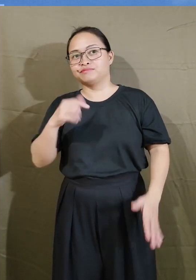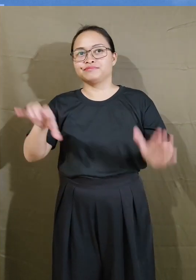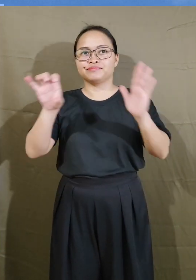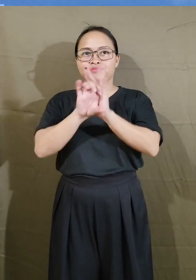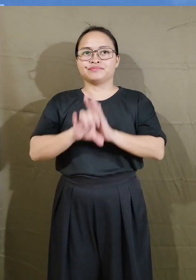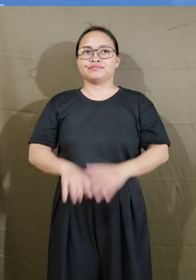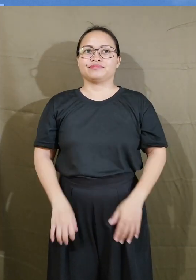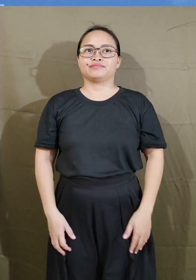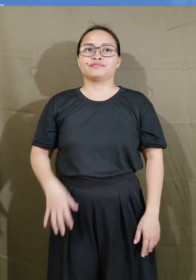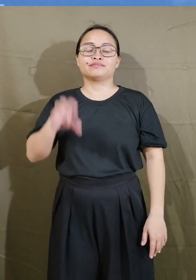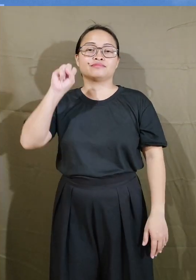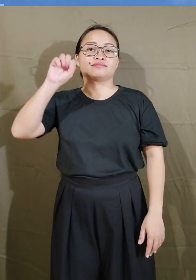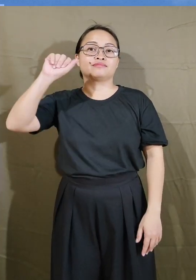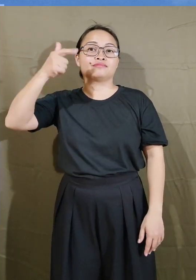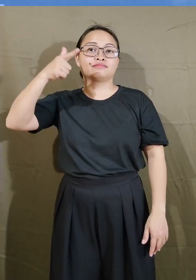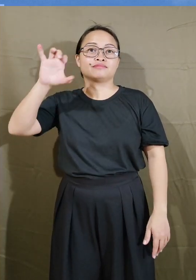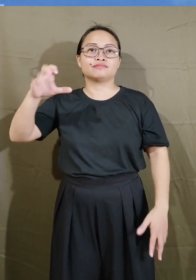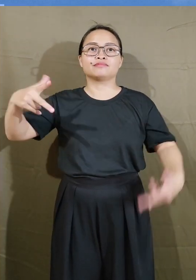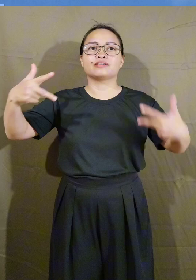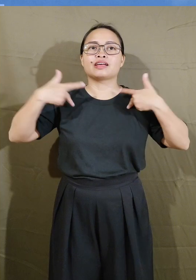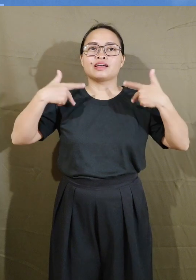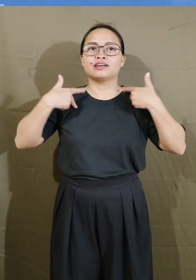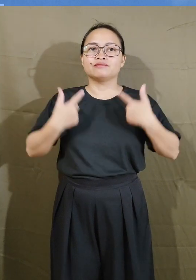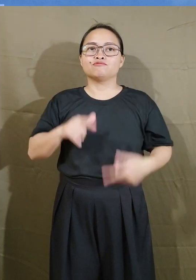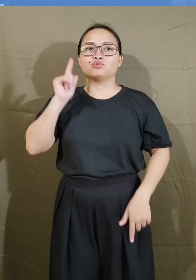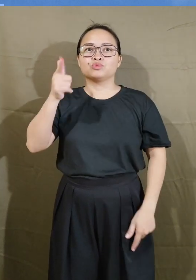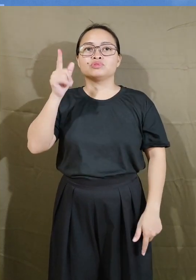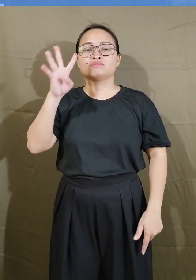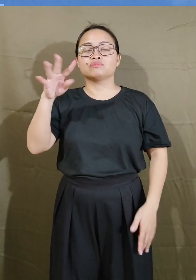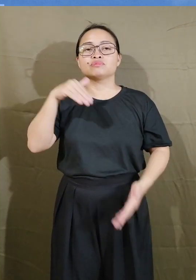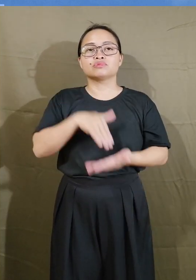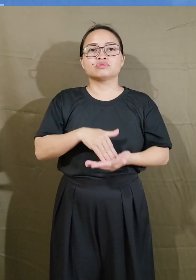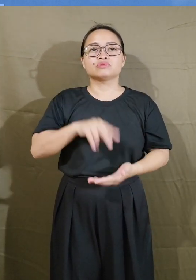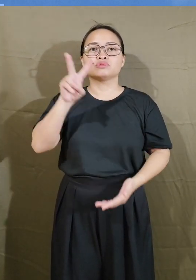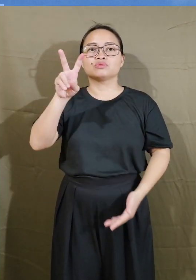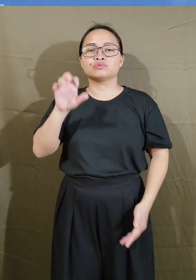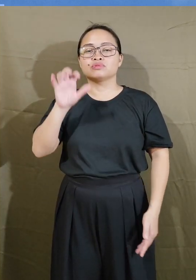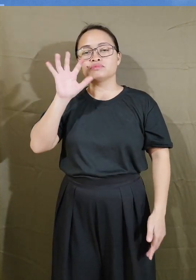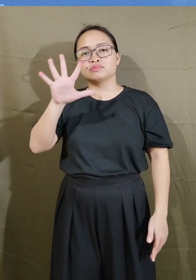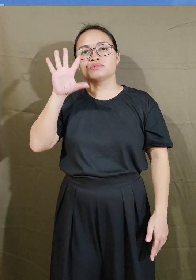Another example. Sage has had